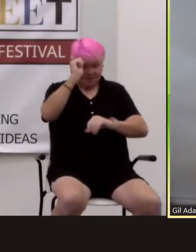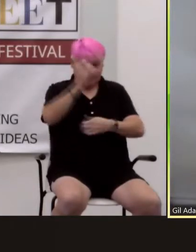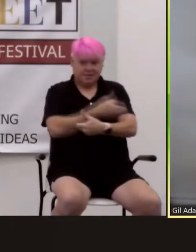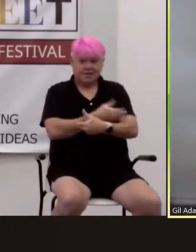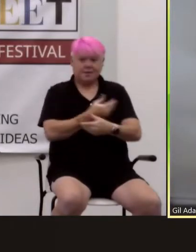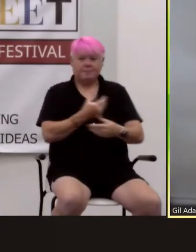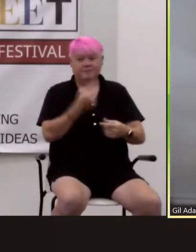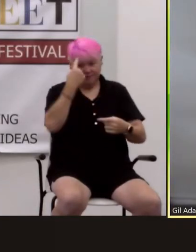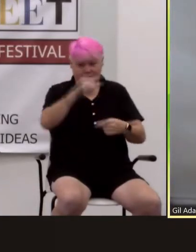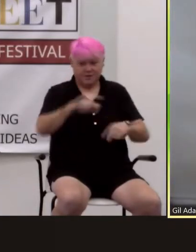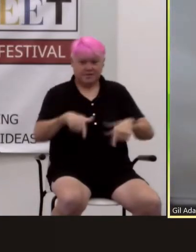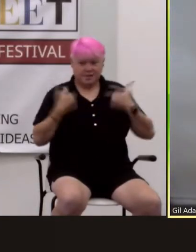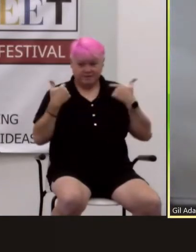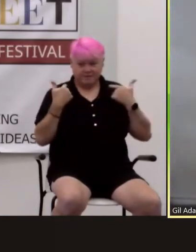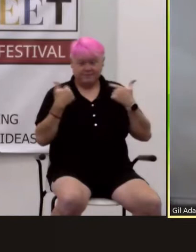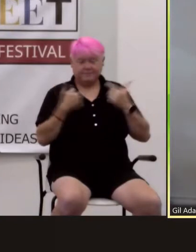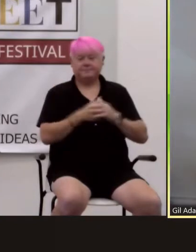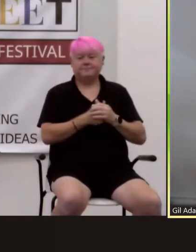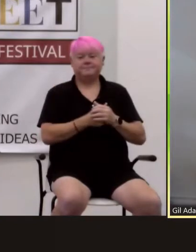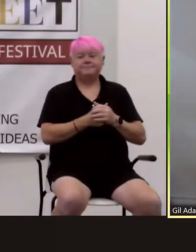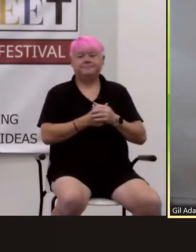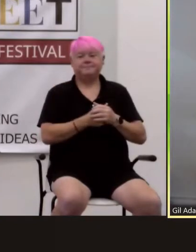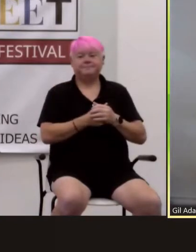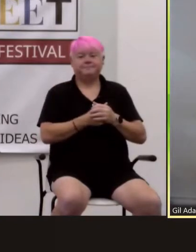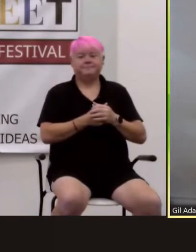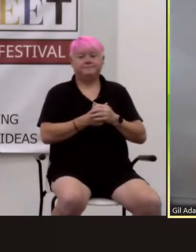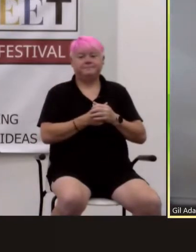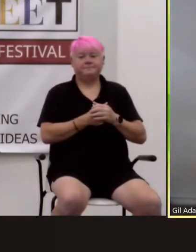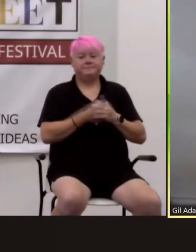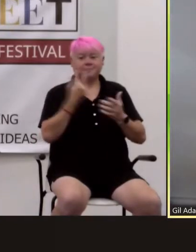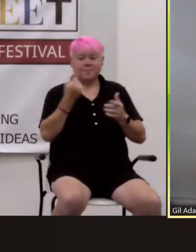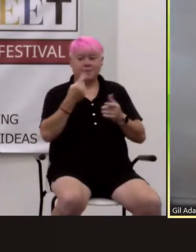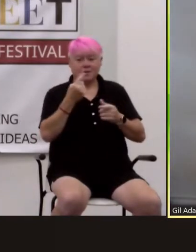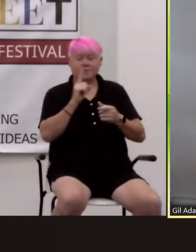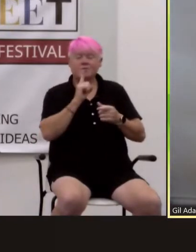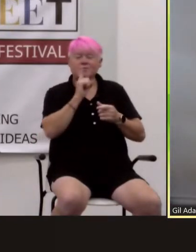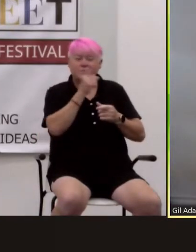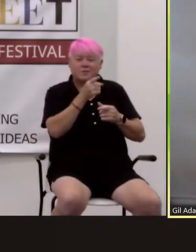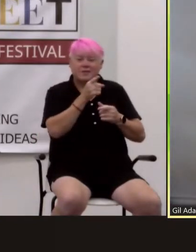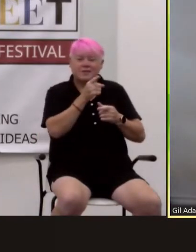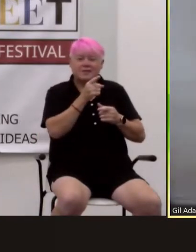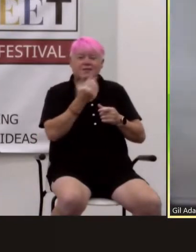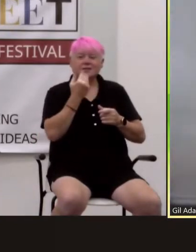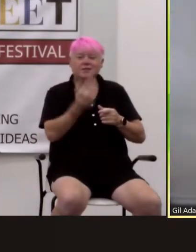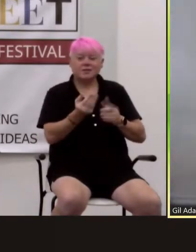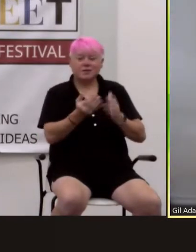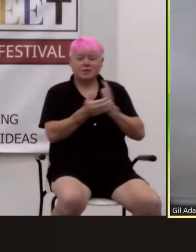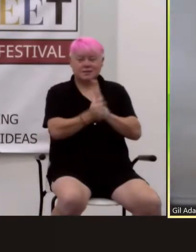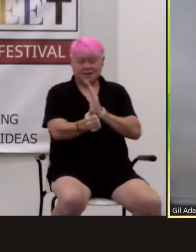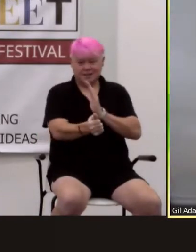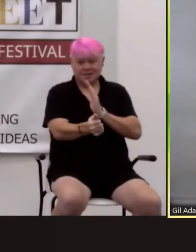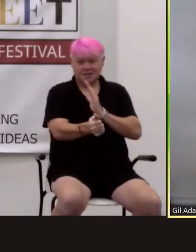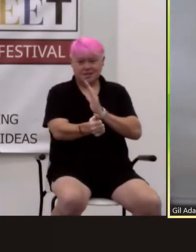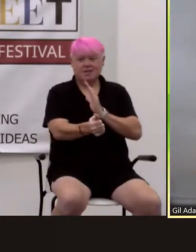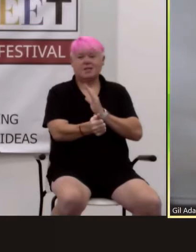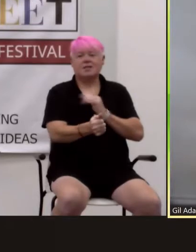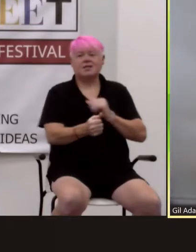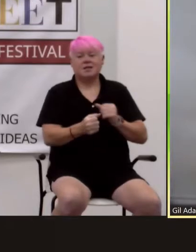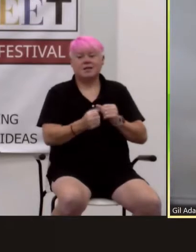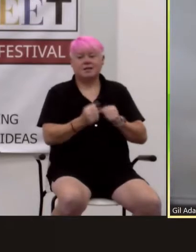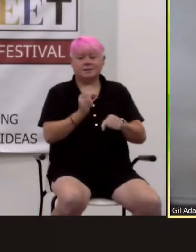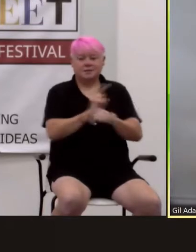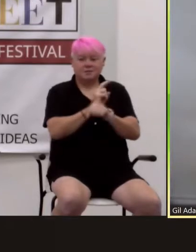like the kid to have. And the only really good skill or useful skill he